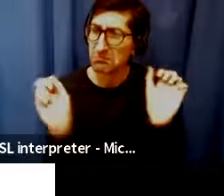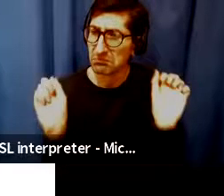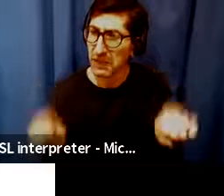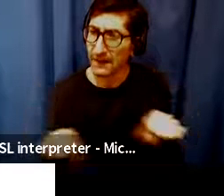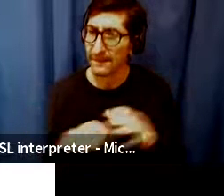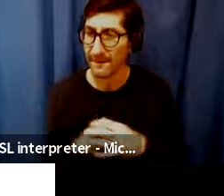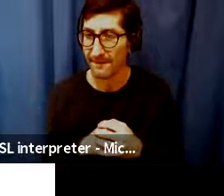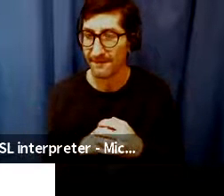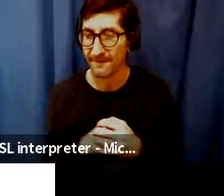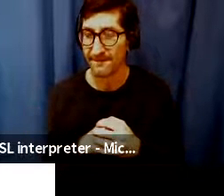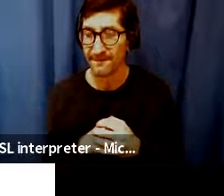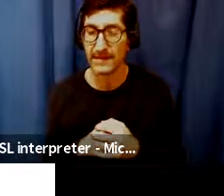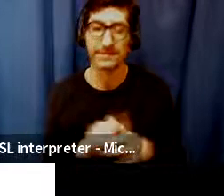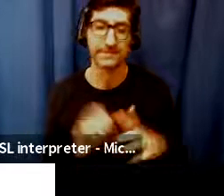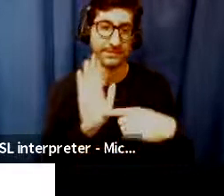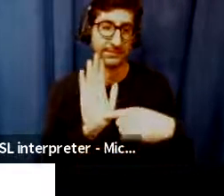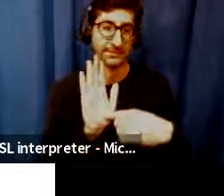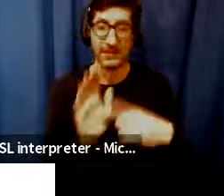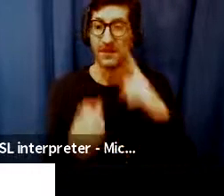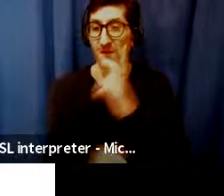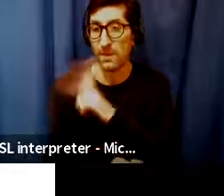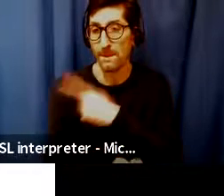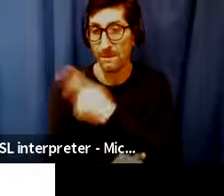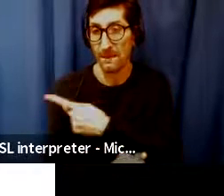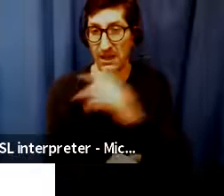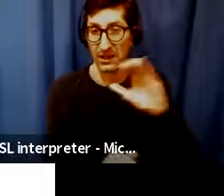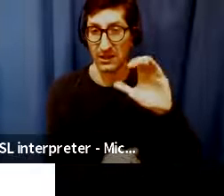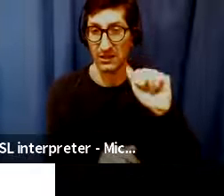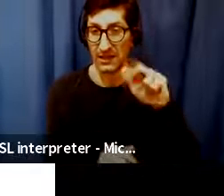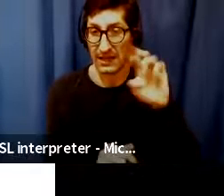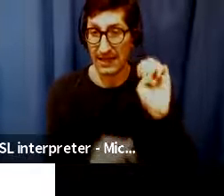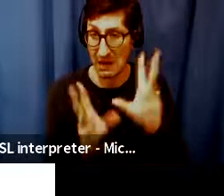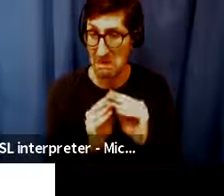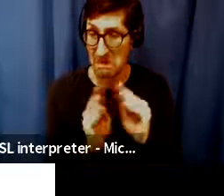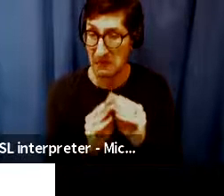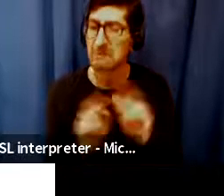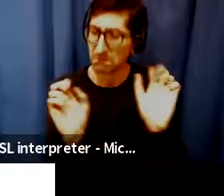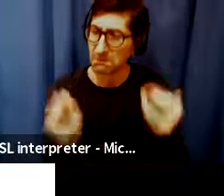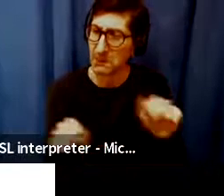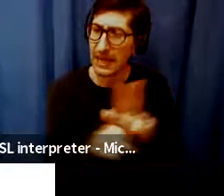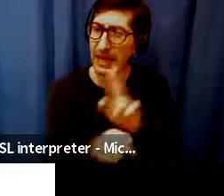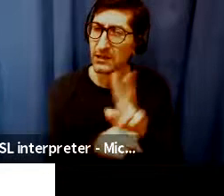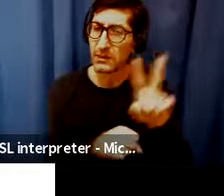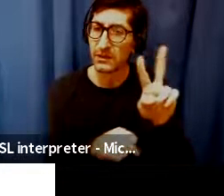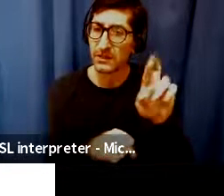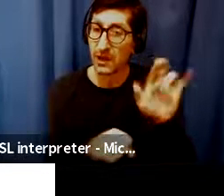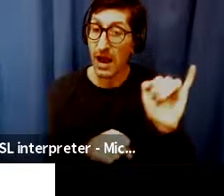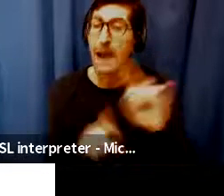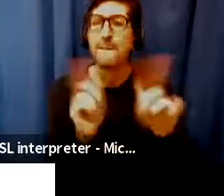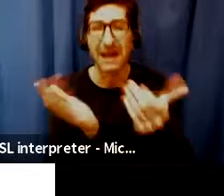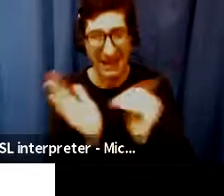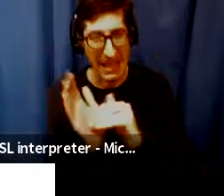um, say for a patient care meeting. So again, the technology has to be